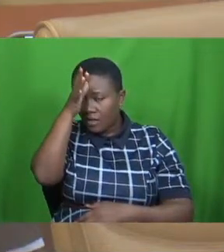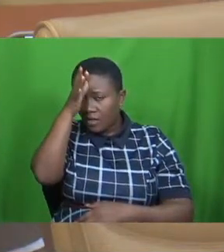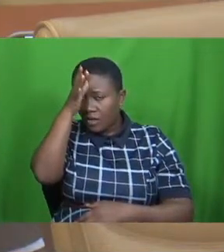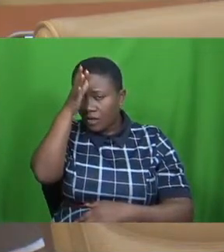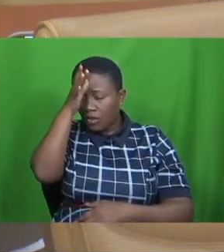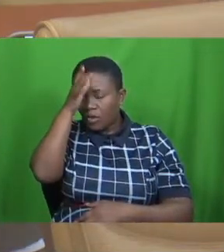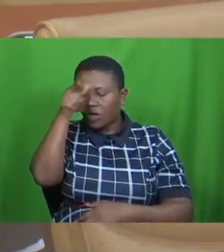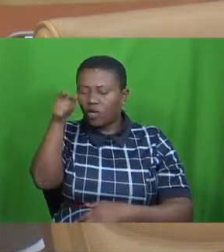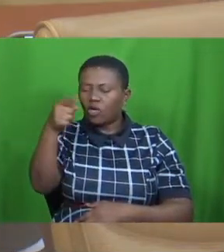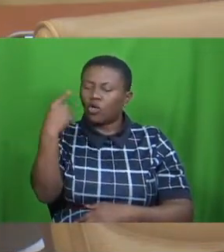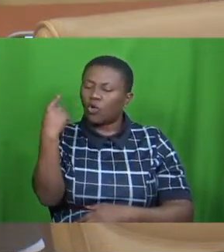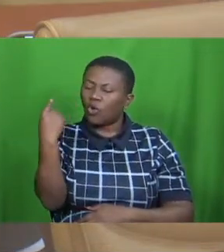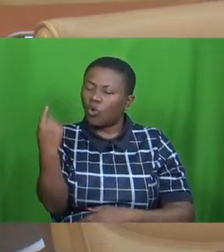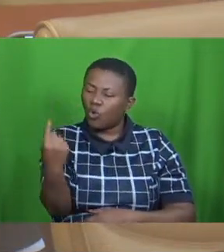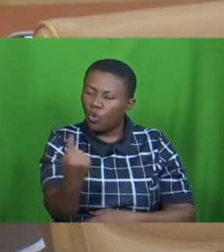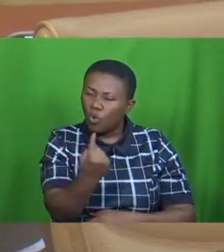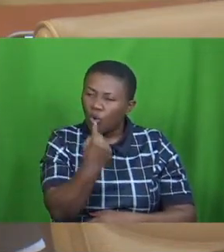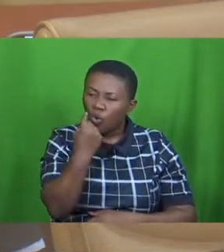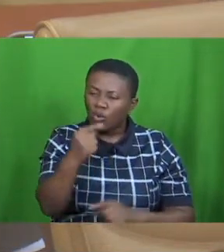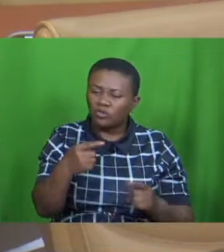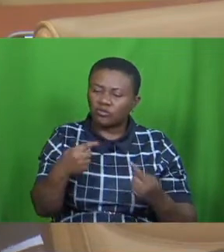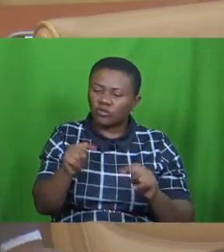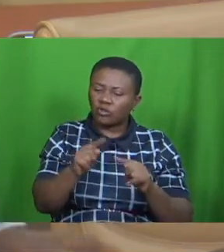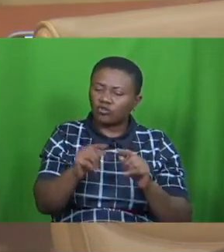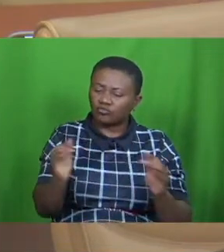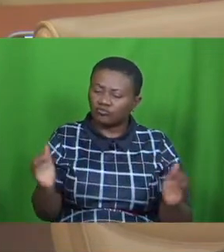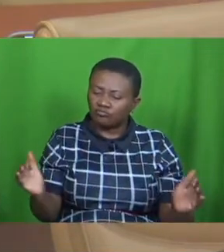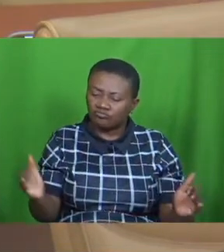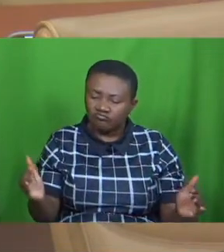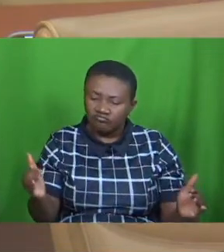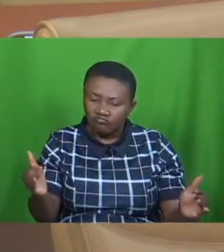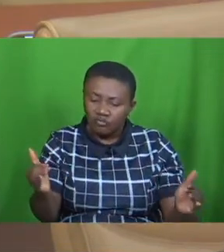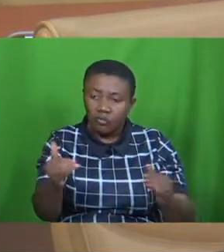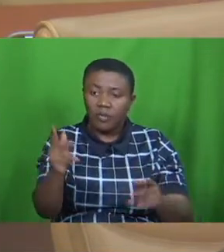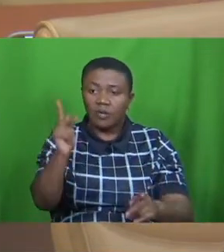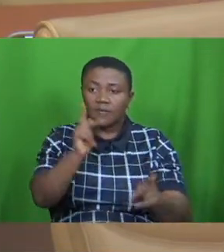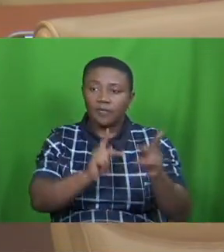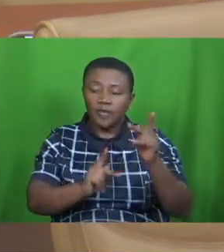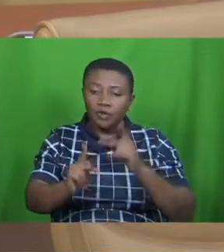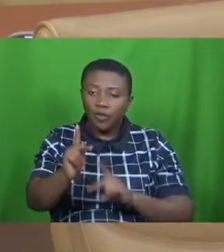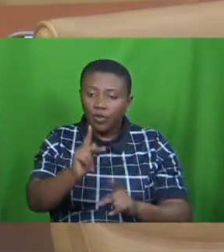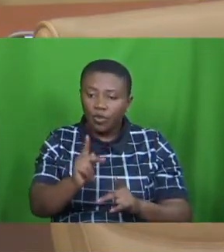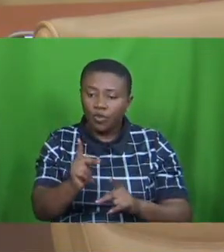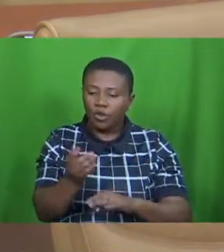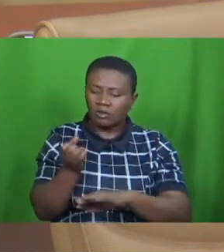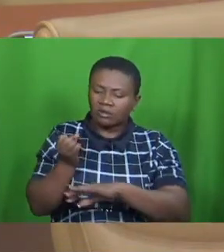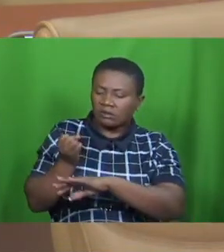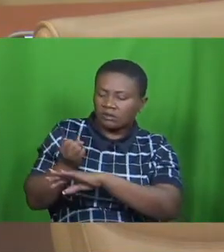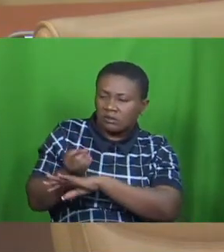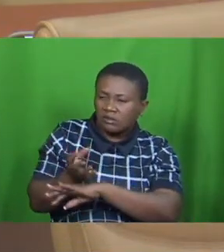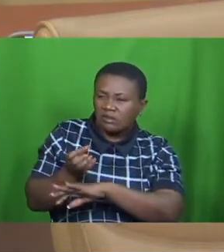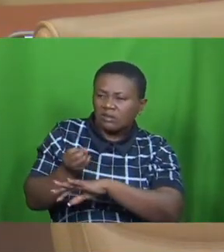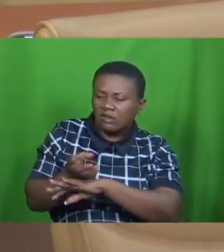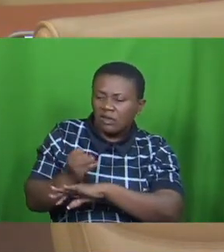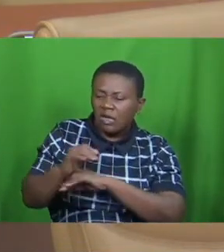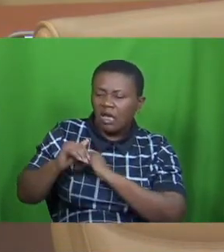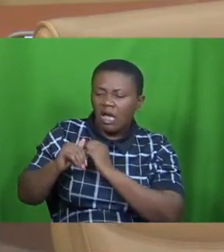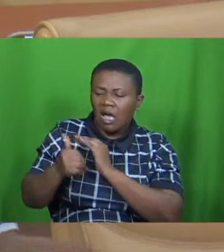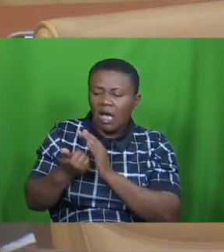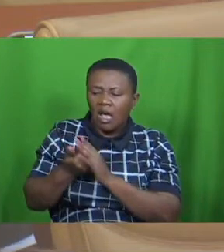tried to unify people and also advise on how we should carry